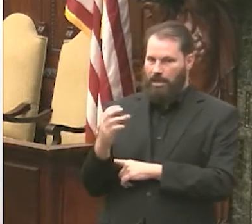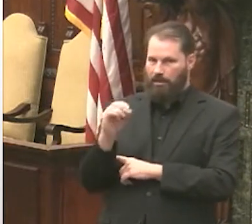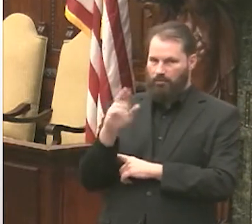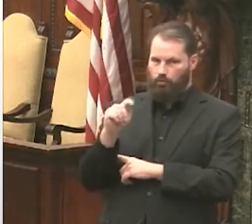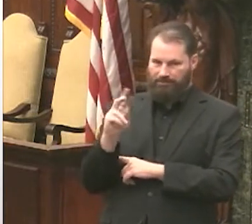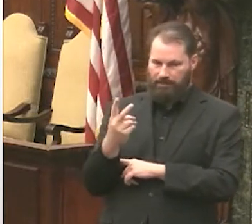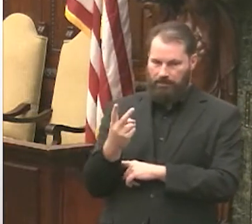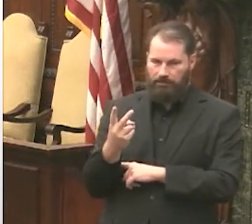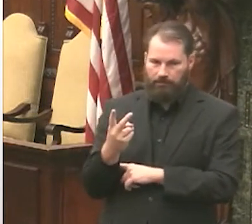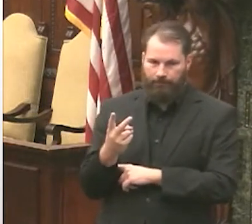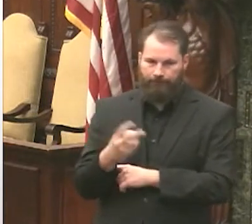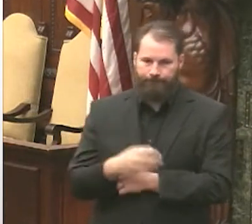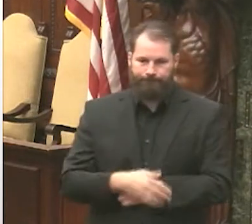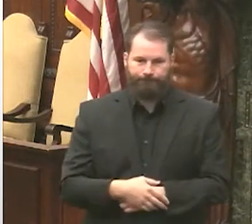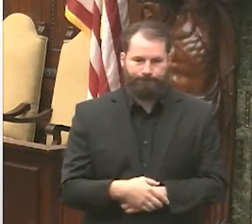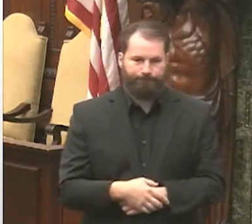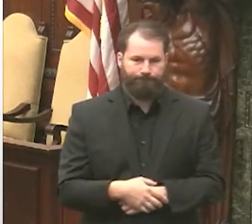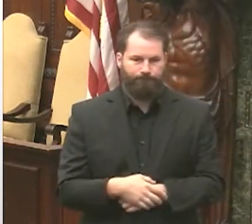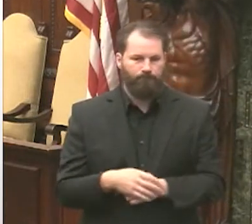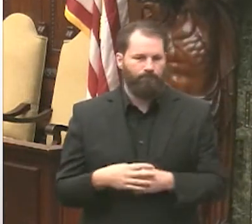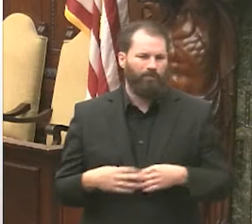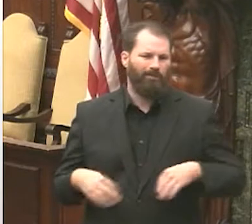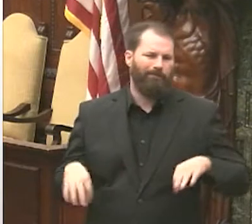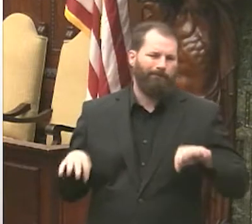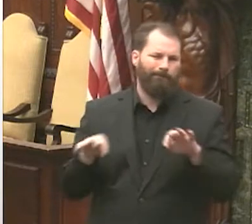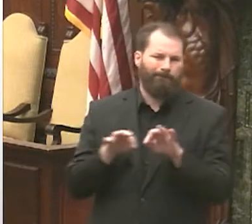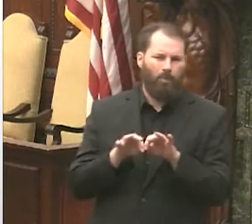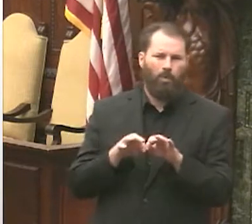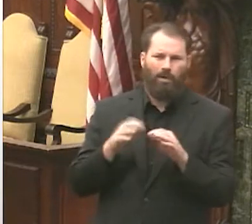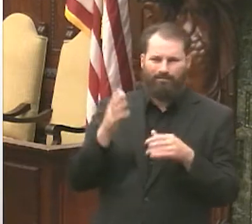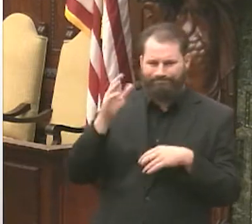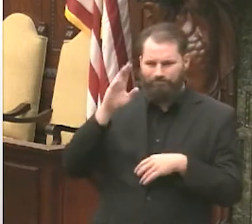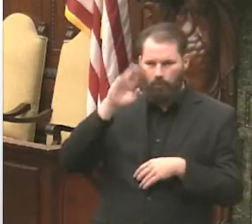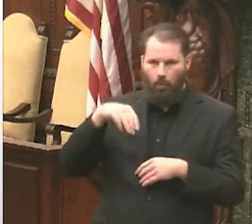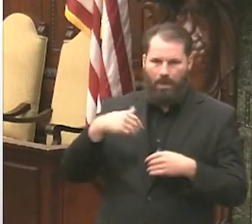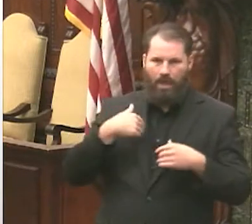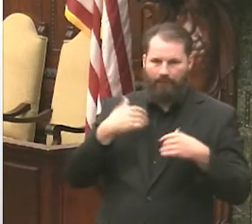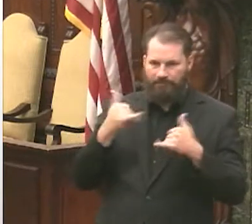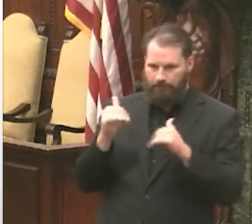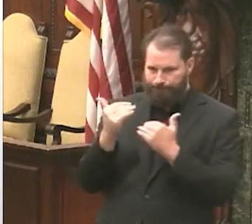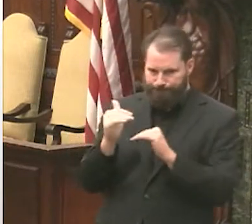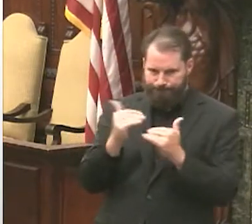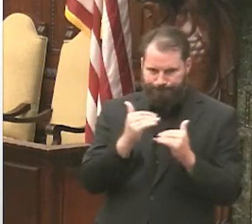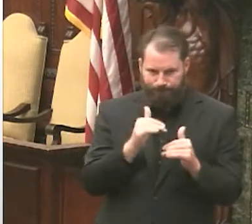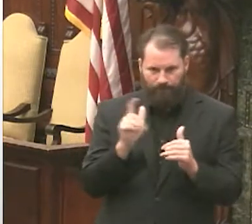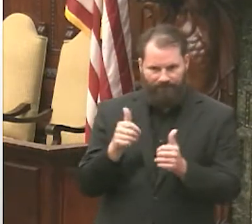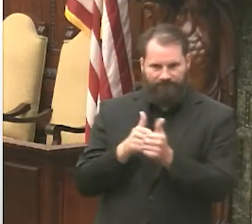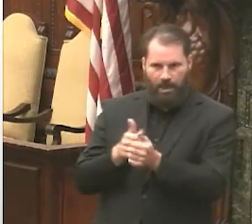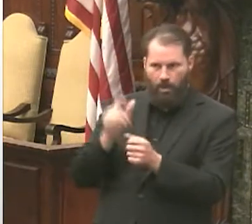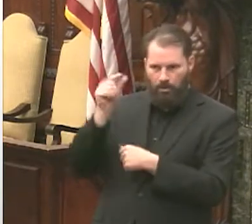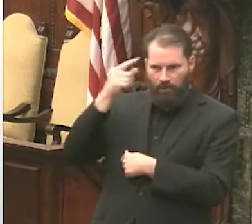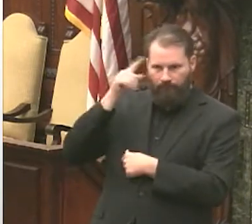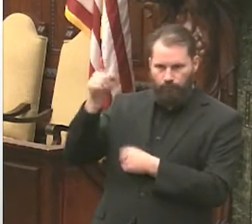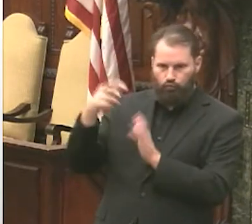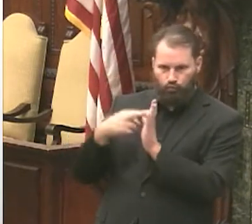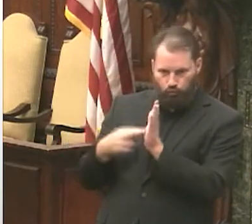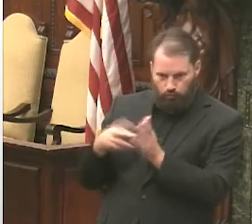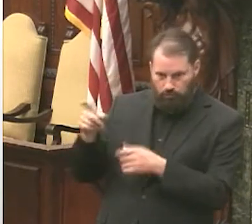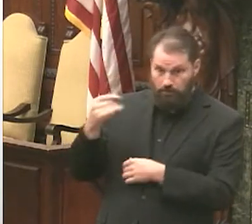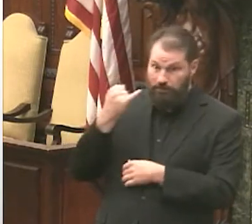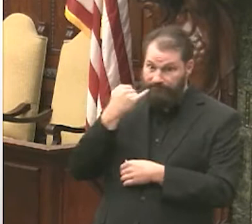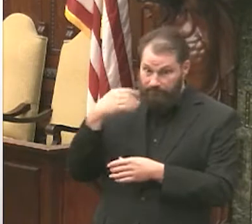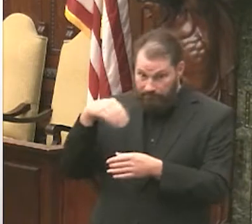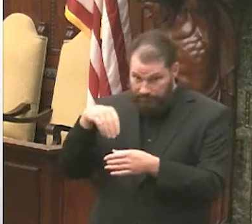important, though, to know that there are other restrictions here. First, under the governor's rules, if restaurants want to do this, they must self-certify on a